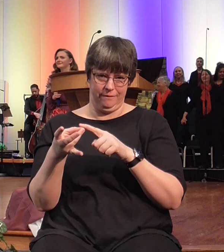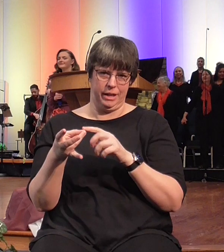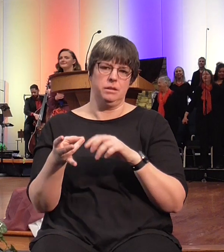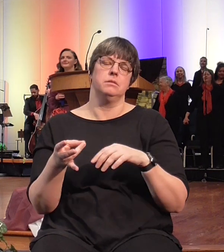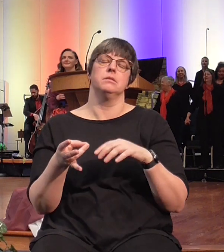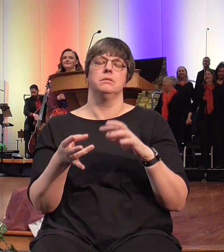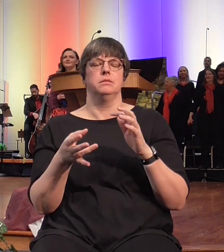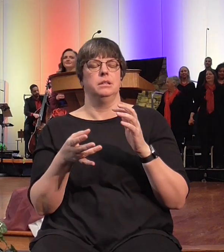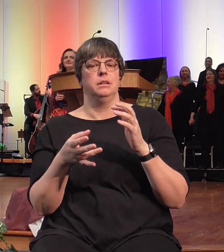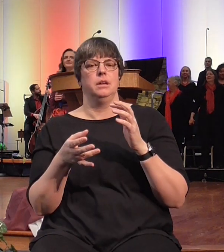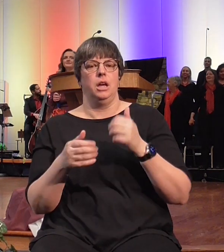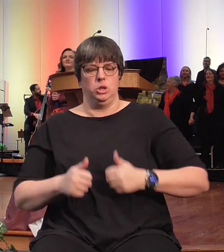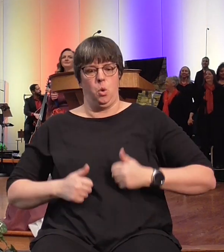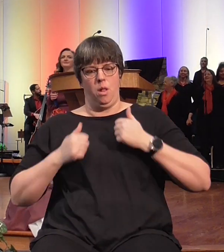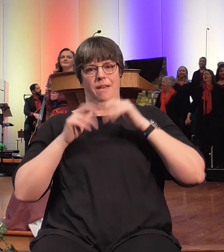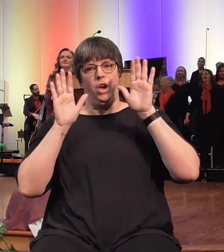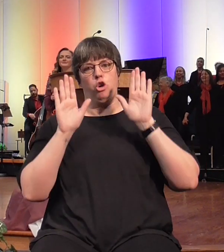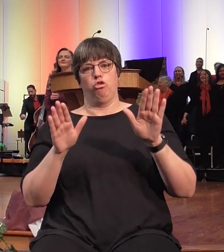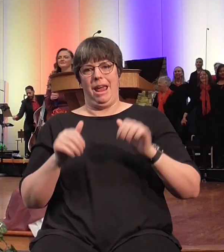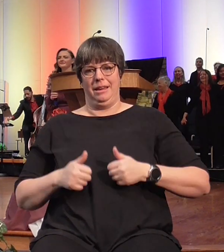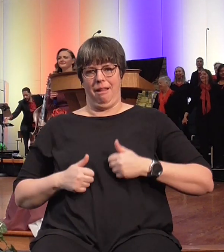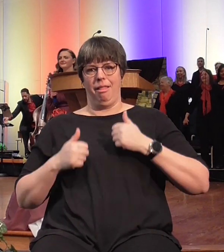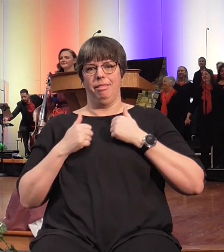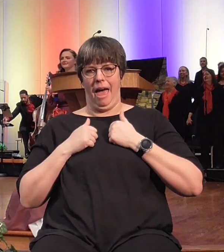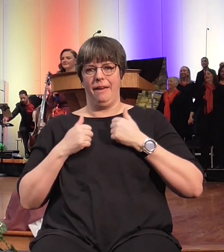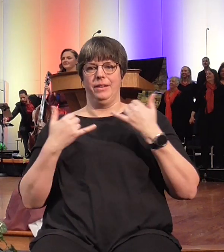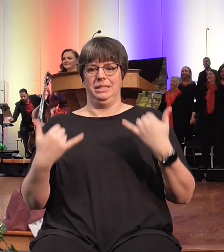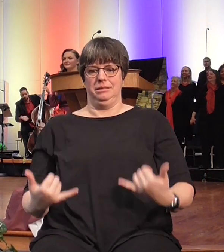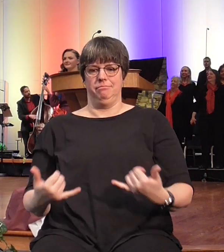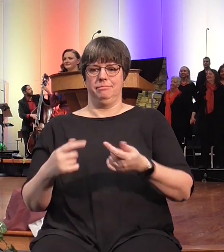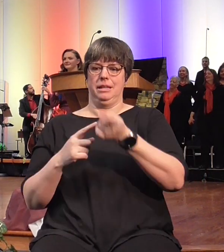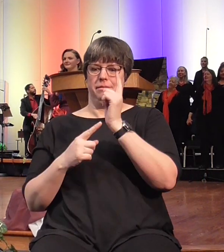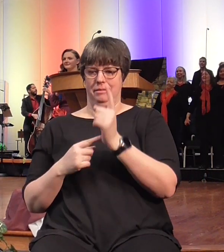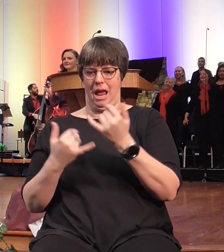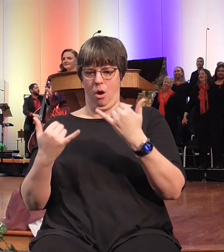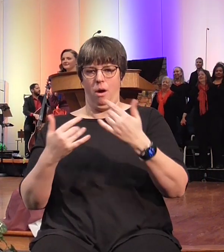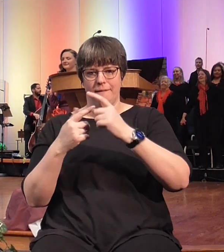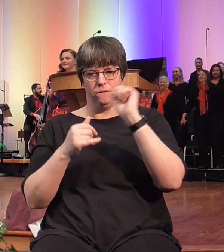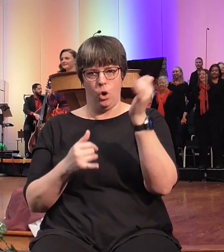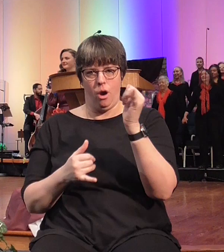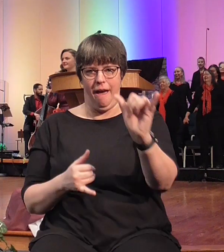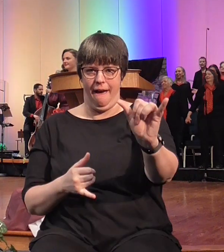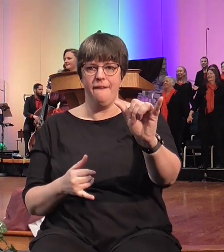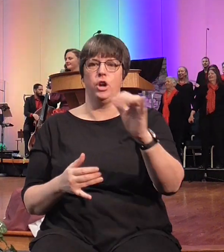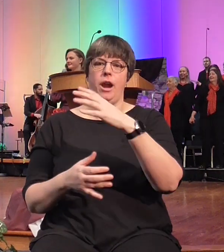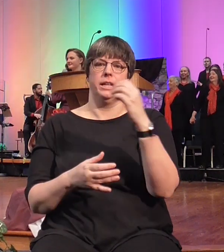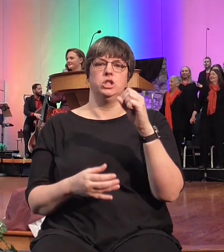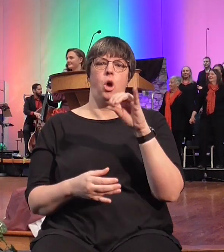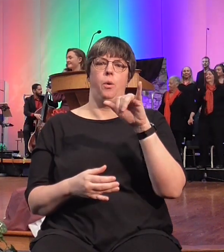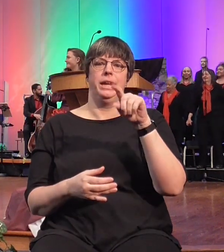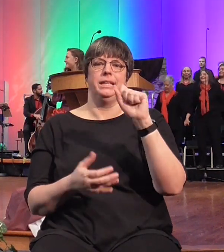to live the great life, this moment and every moment, now and always, and so it is. Amen.